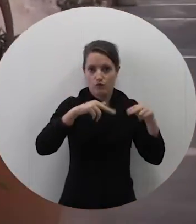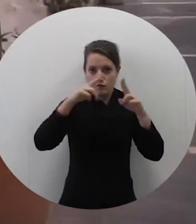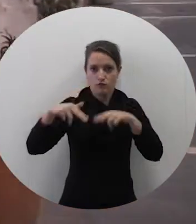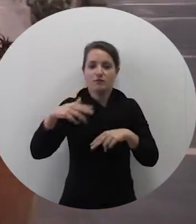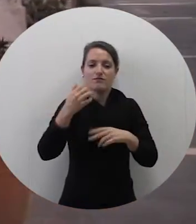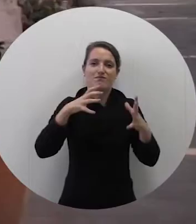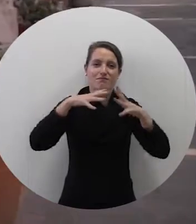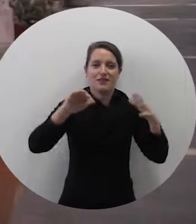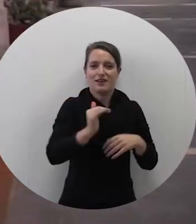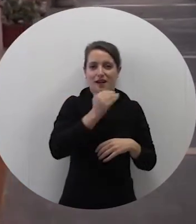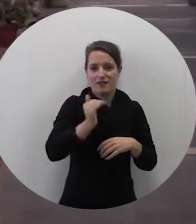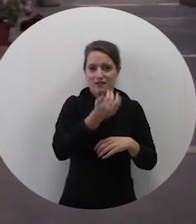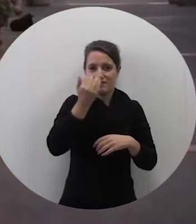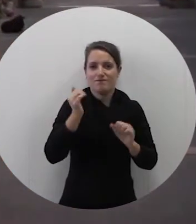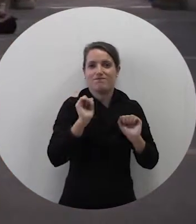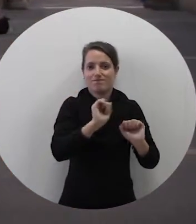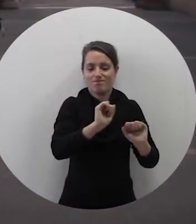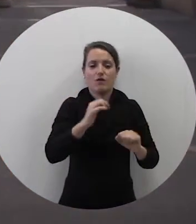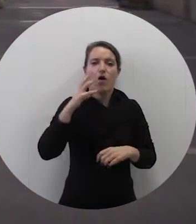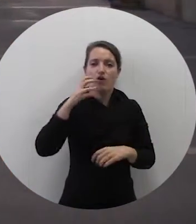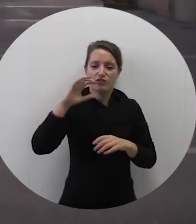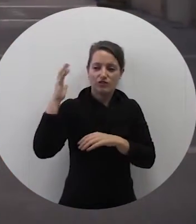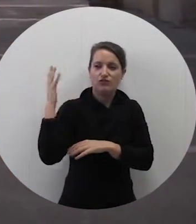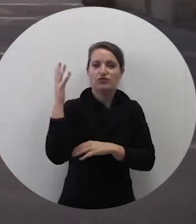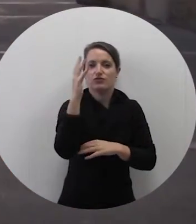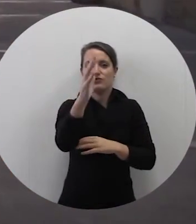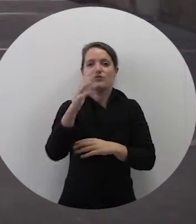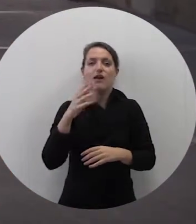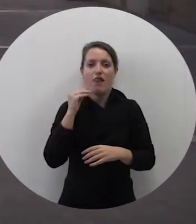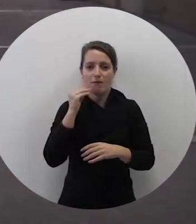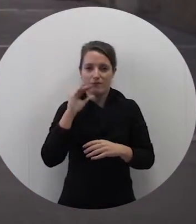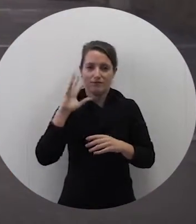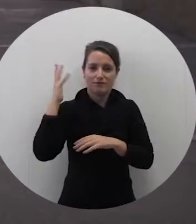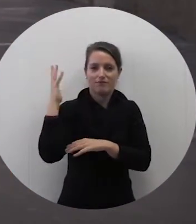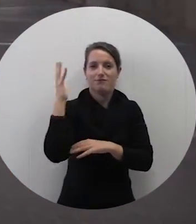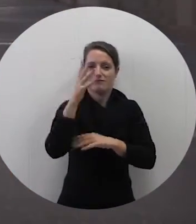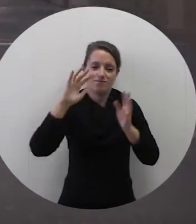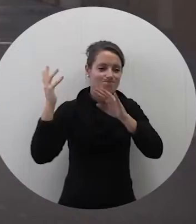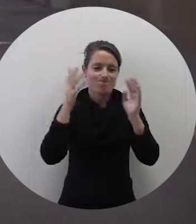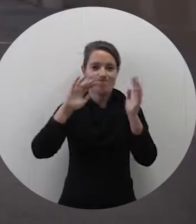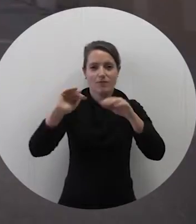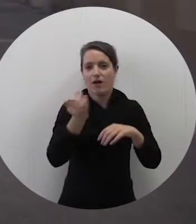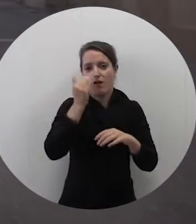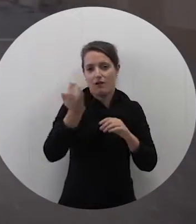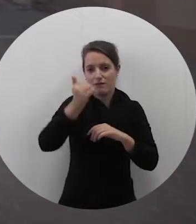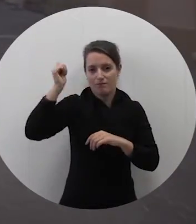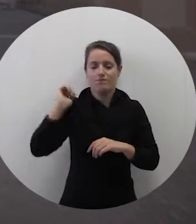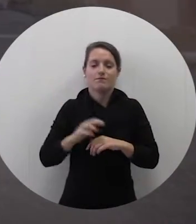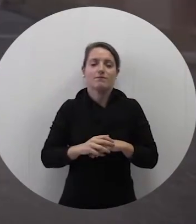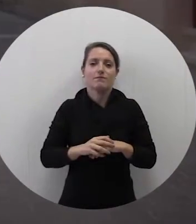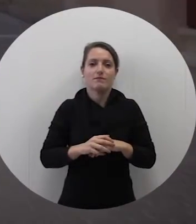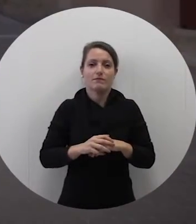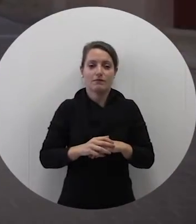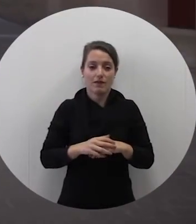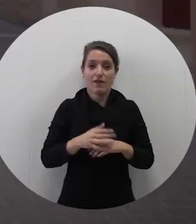is an urban conservation area, meaning that any development within this area has to ensure that the existing character is